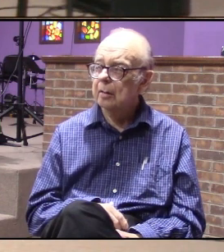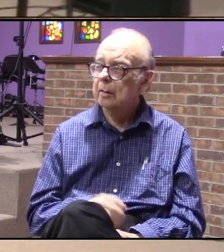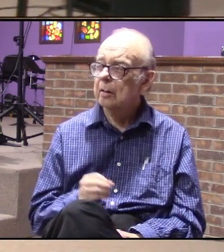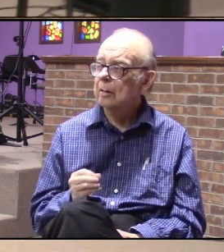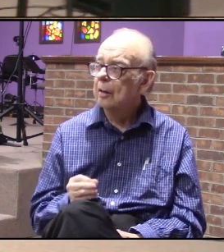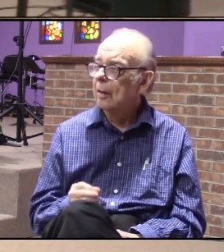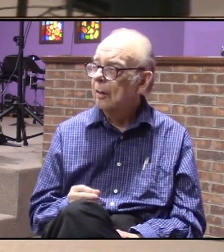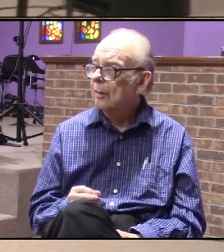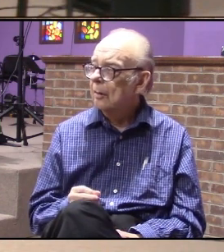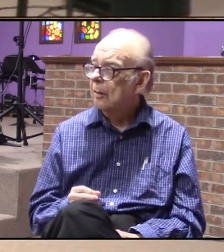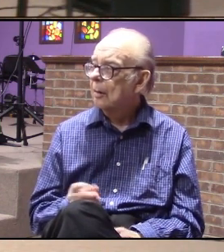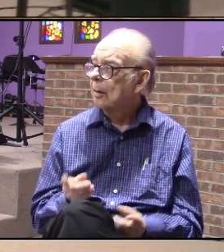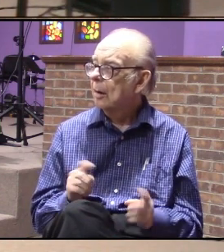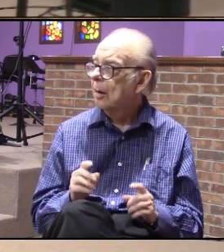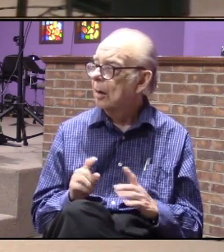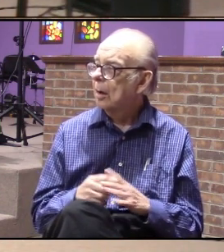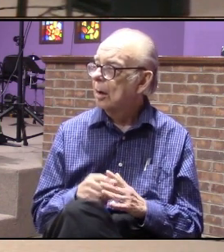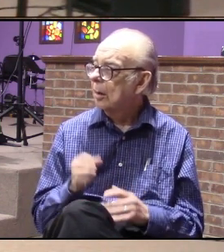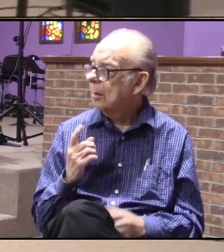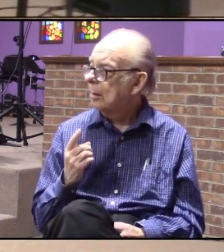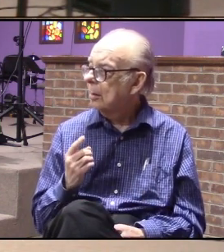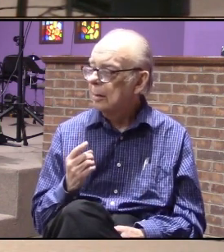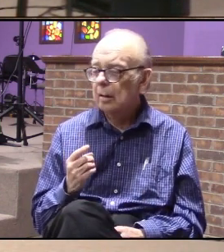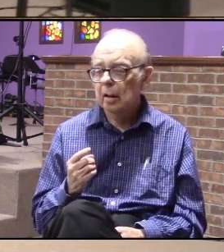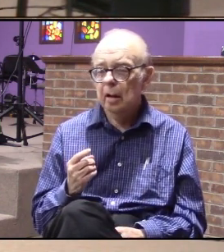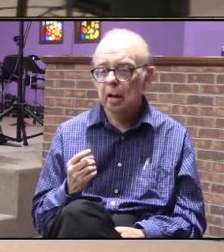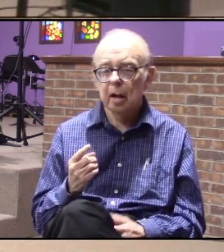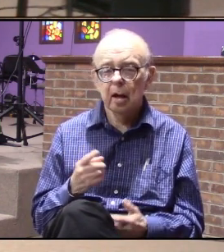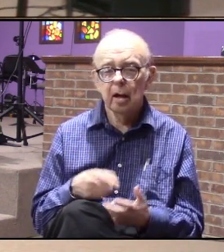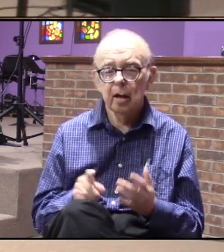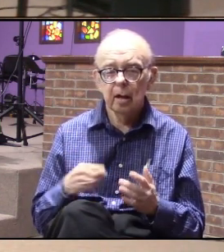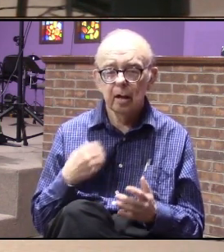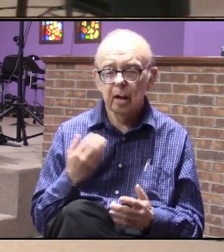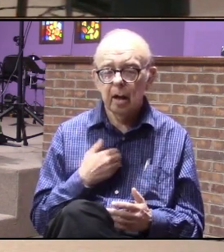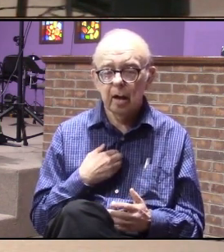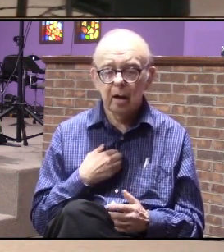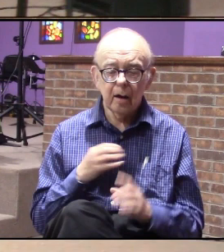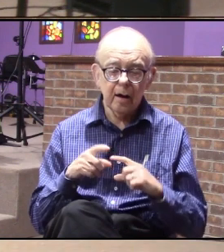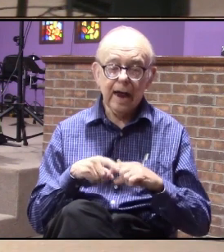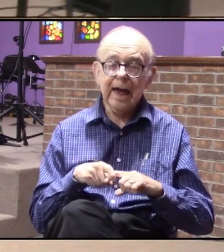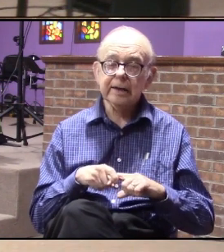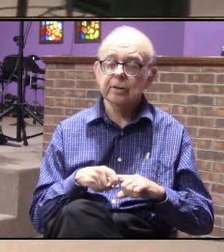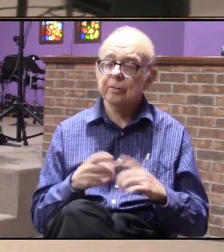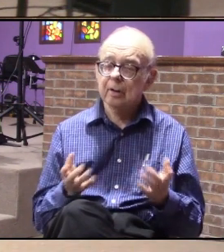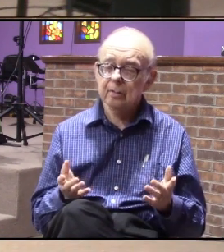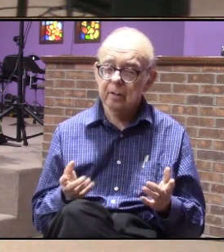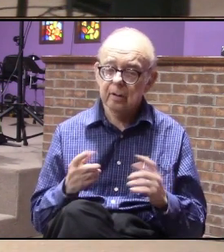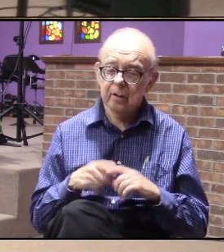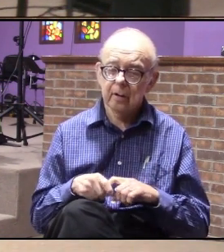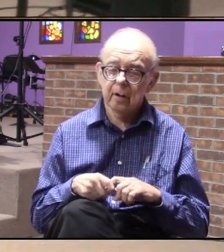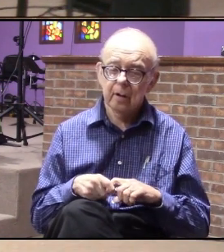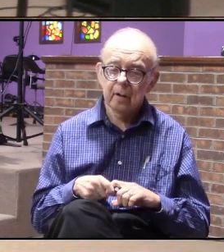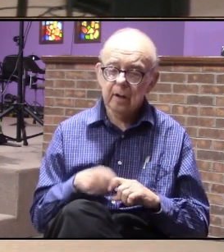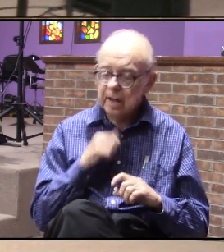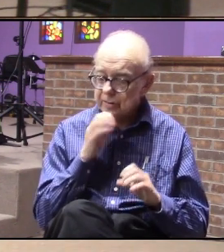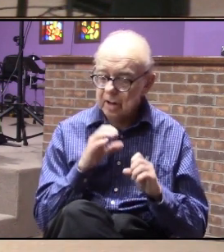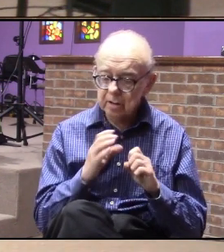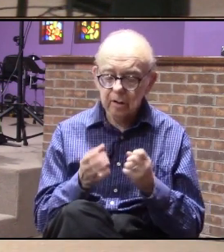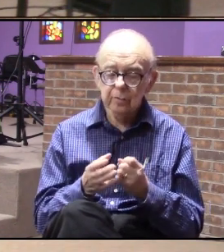So, when we begin to understand what is our anchor, Our anchor is not